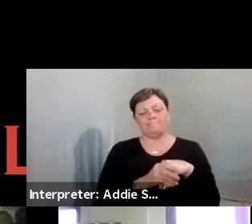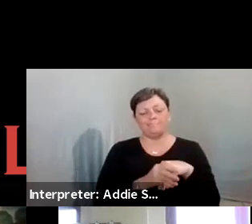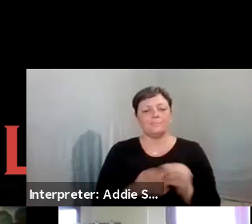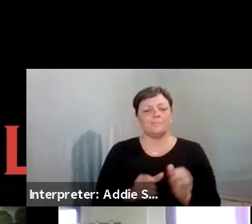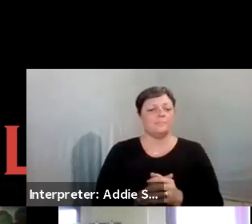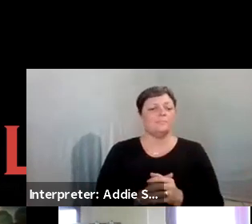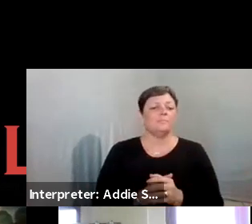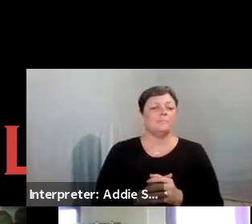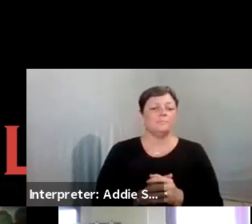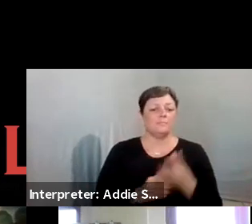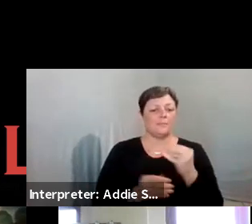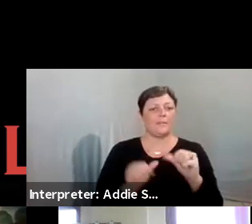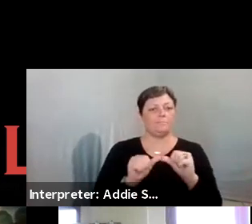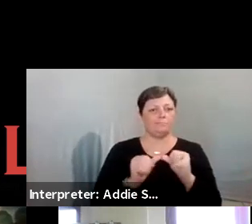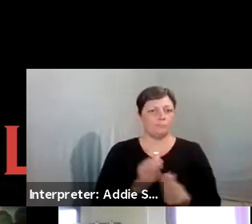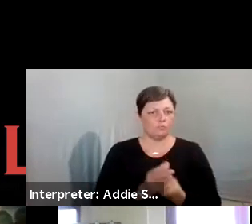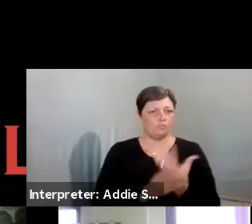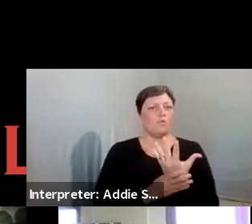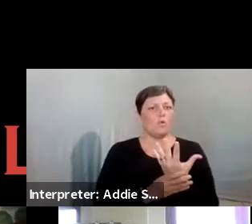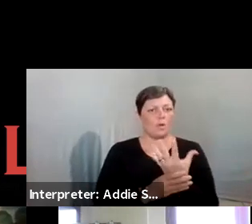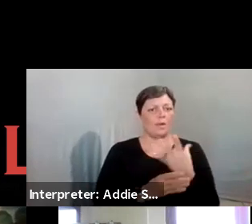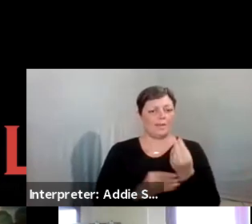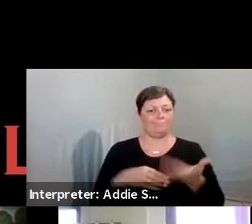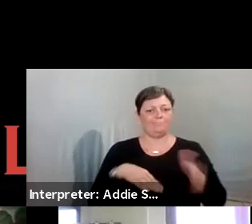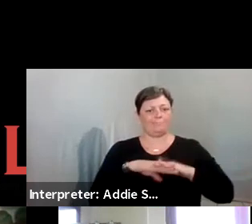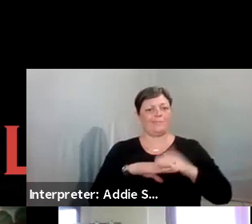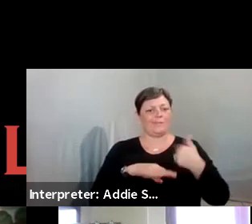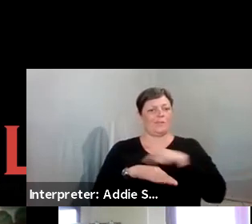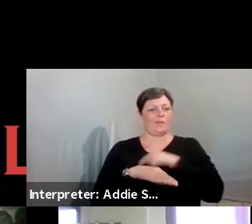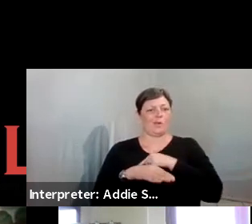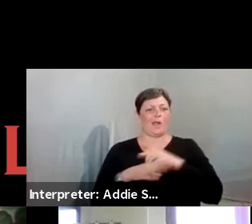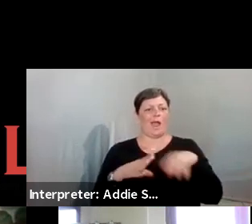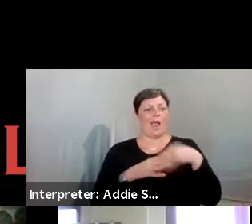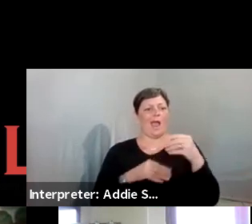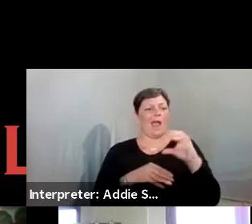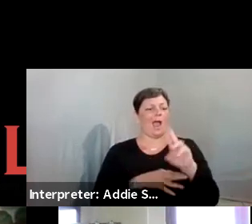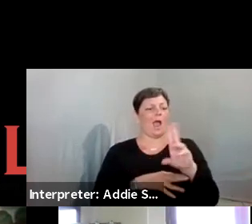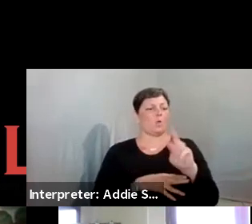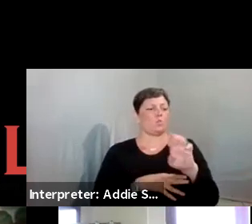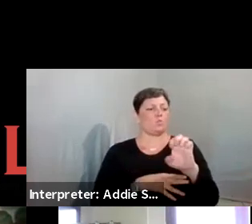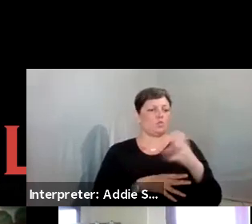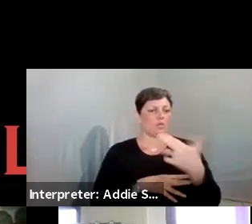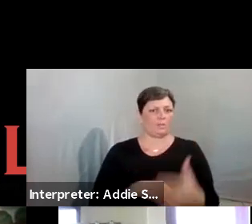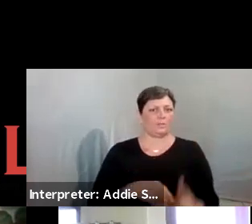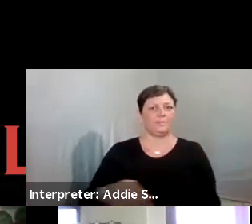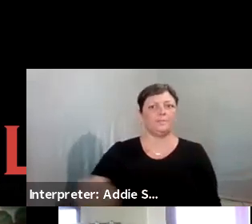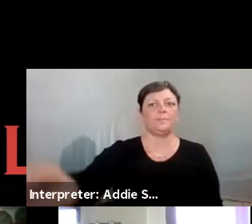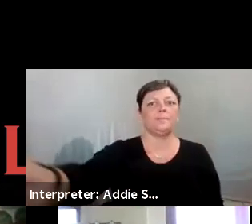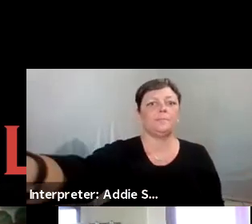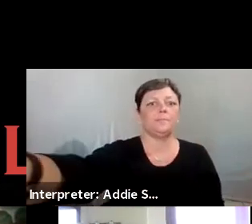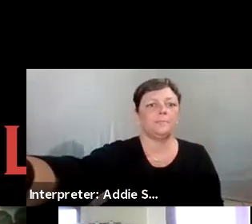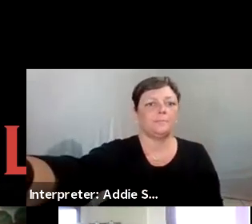also continue to grow and increase our outreach as well. So with that, this conversation